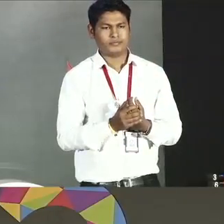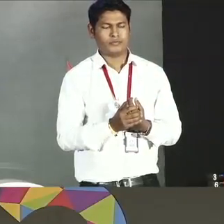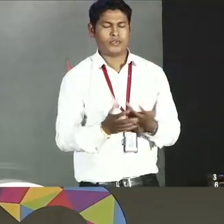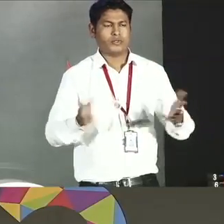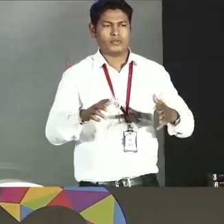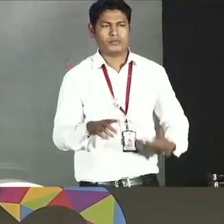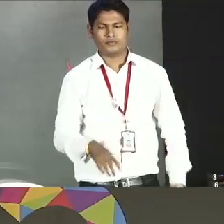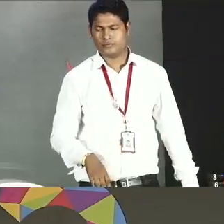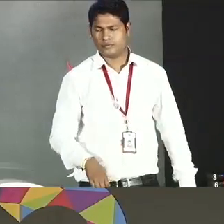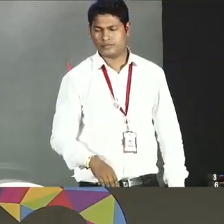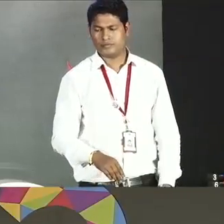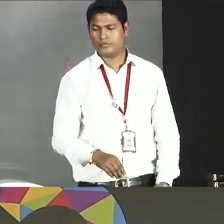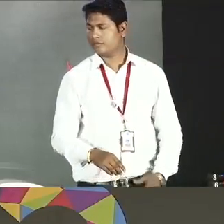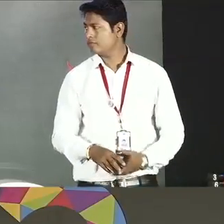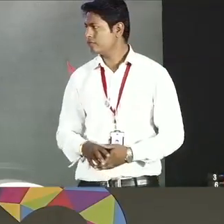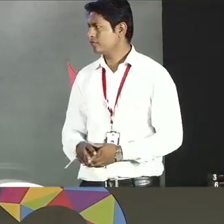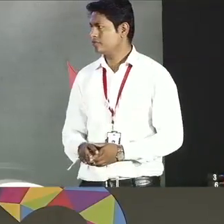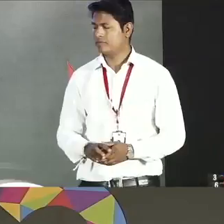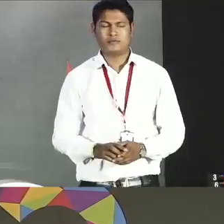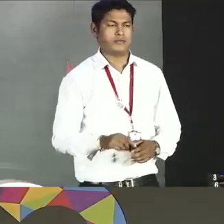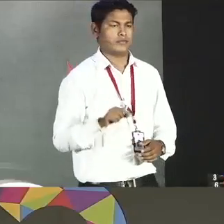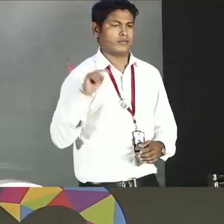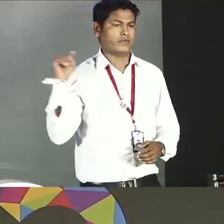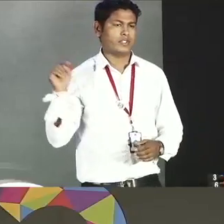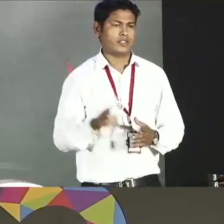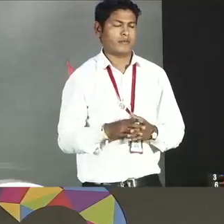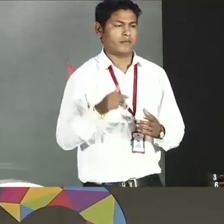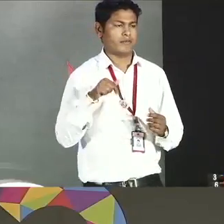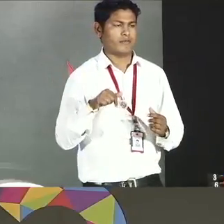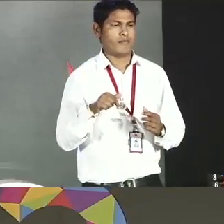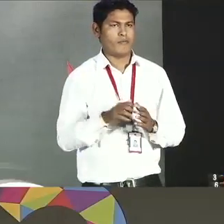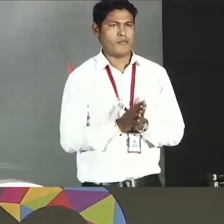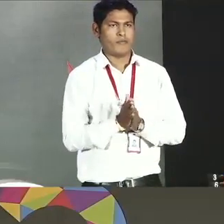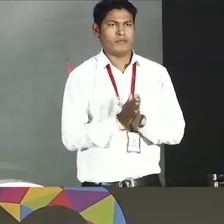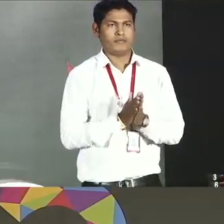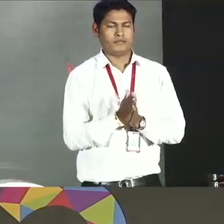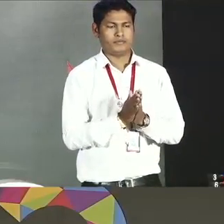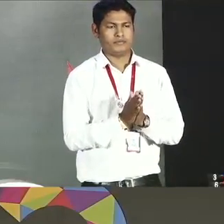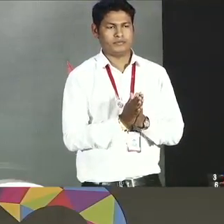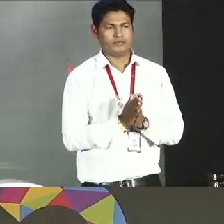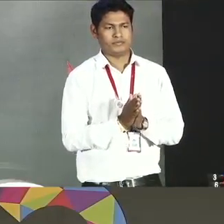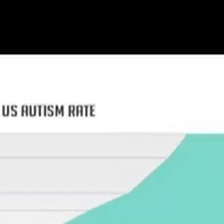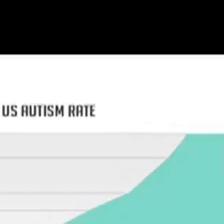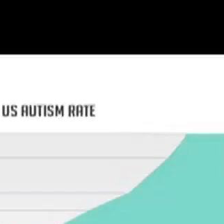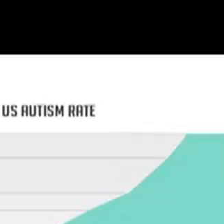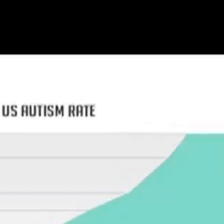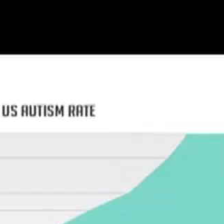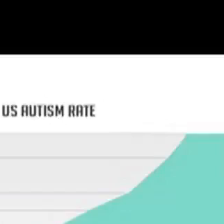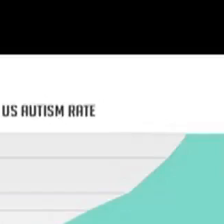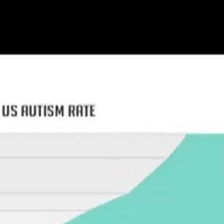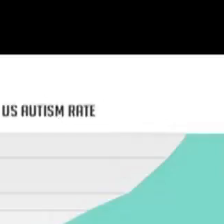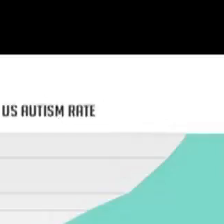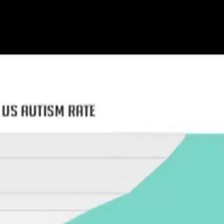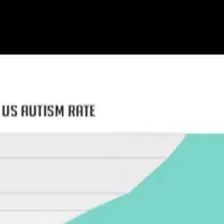So a pretty famous graph that we use in the United States a lot, and any of you who have a personal interaction